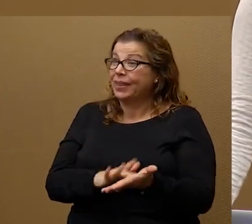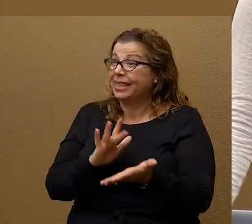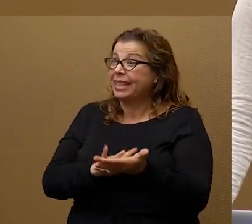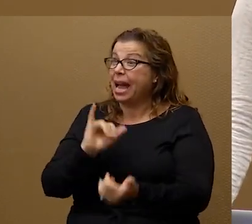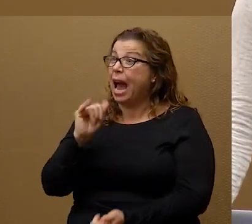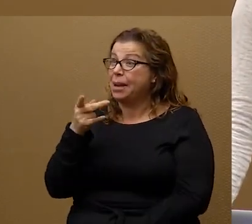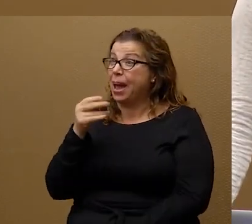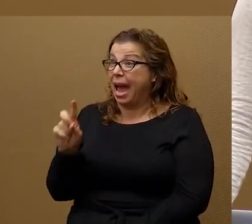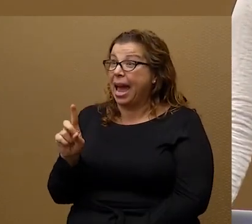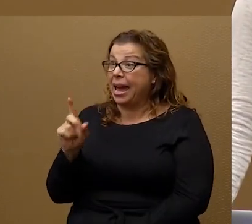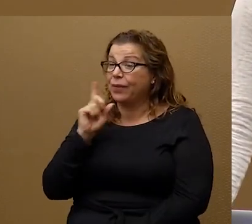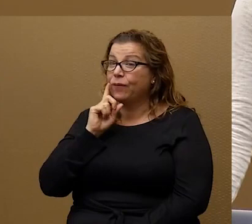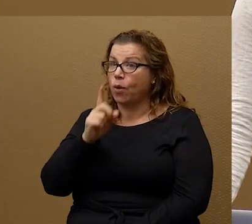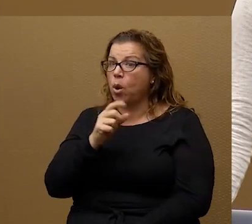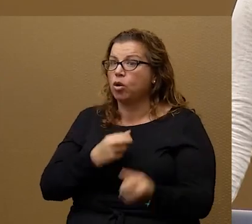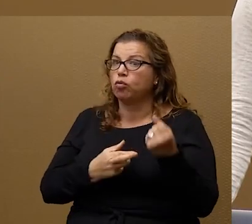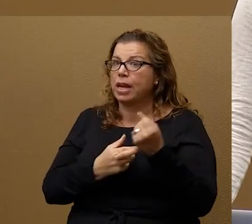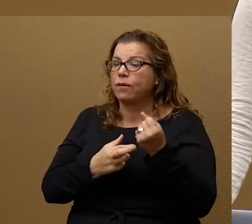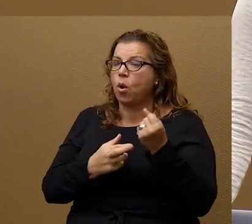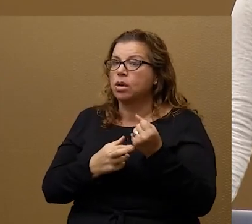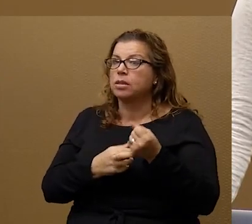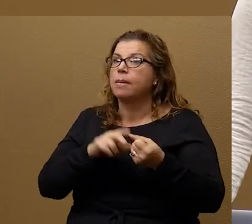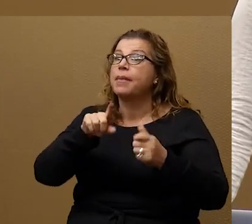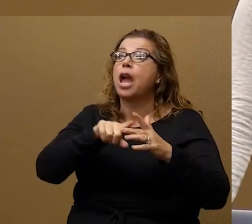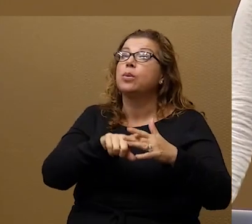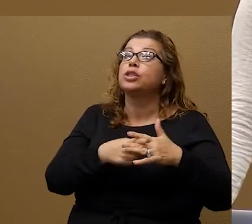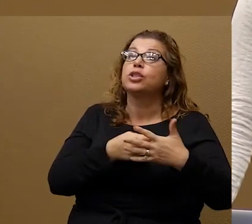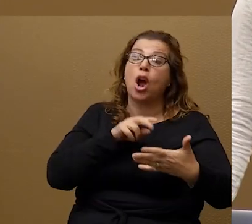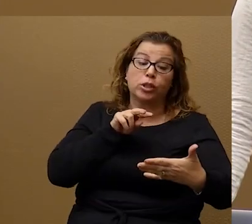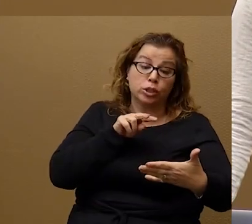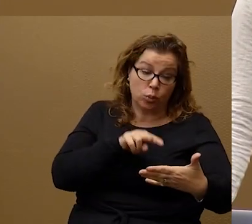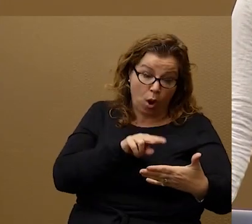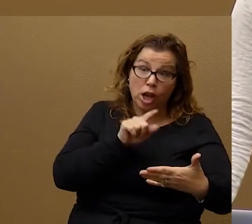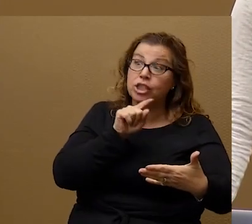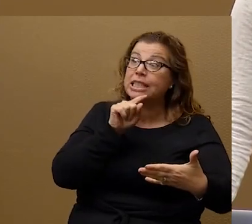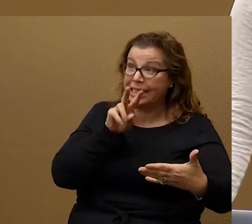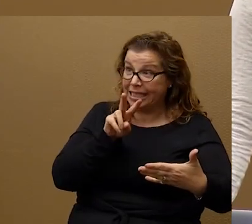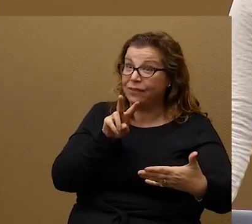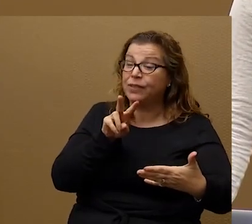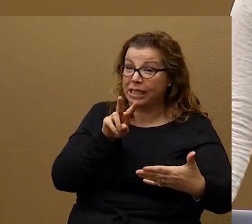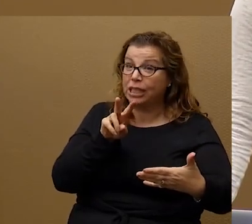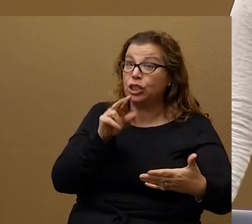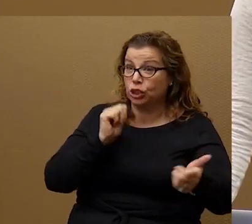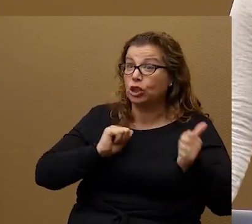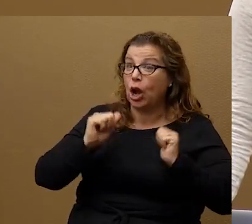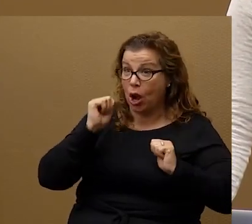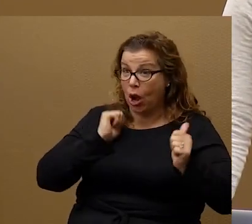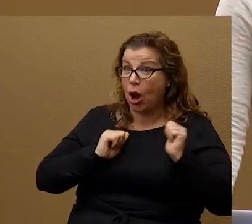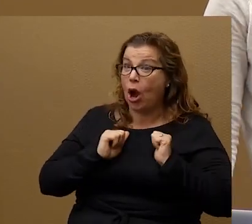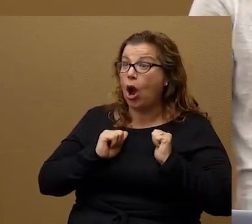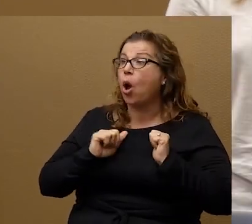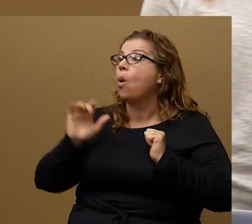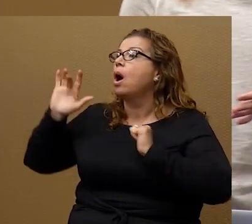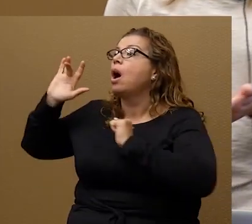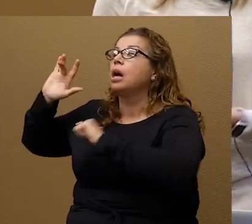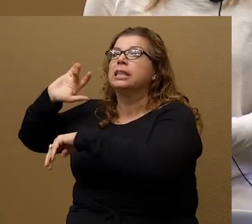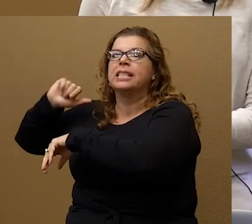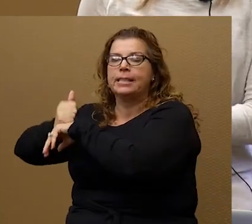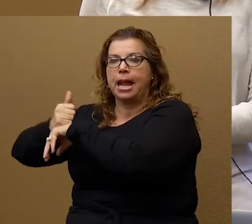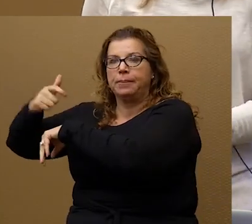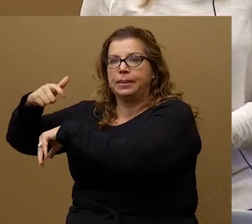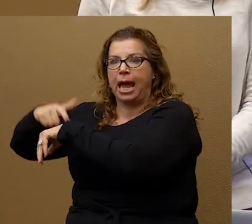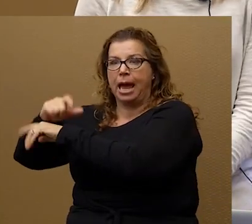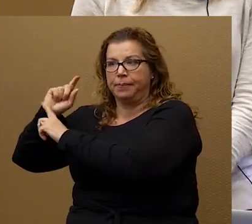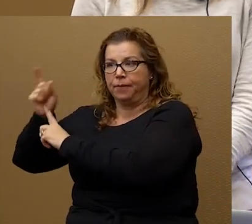reinforcer, and they would start a TV show, and then we would set a timer for 5 minutes. And then the school counselor actually made